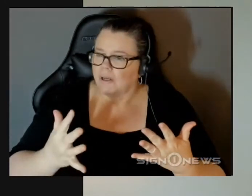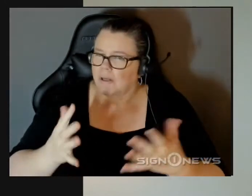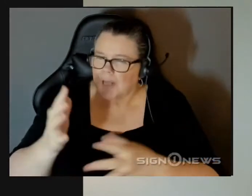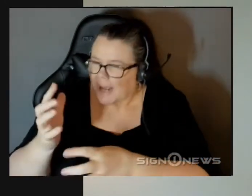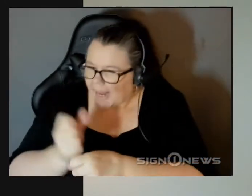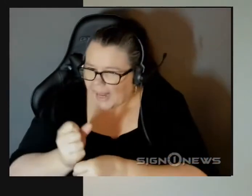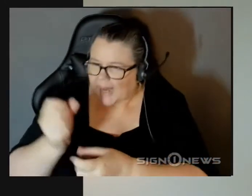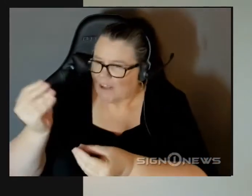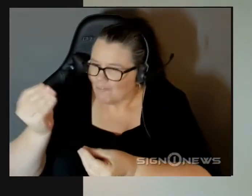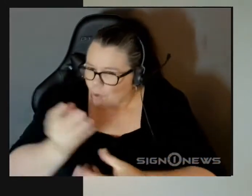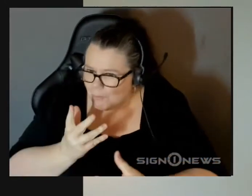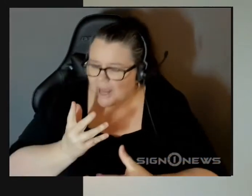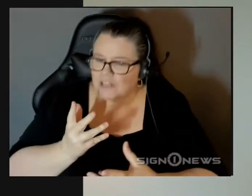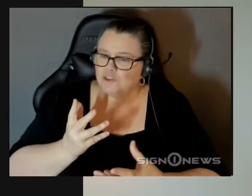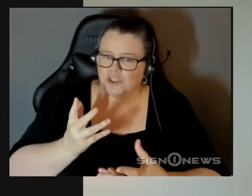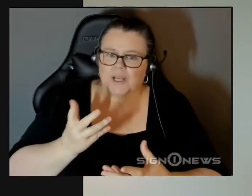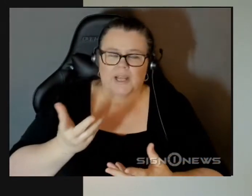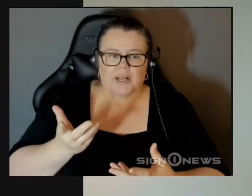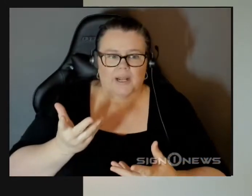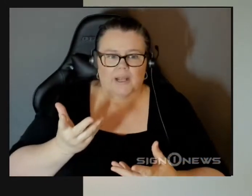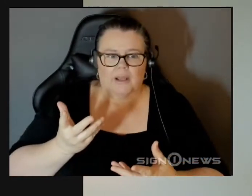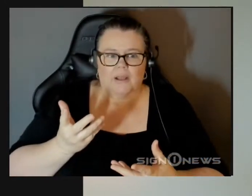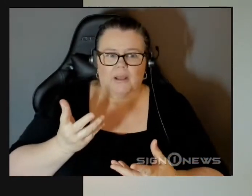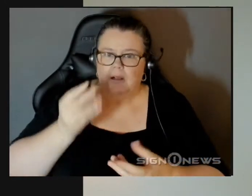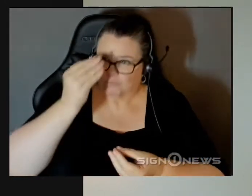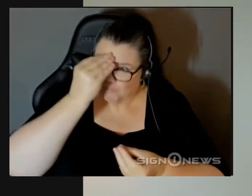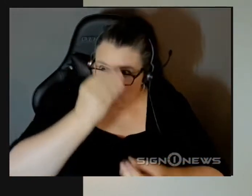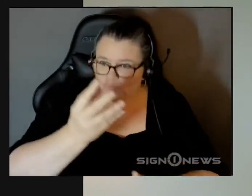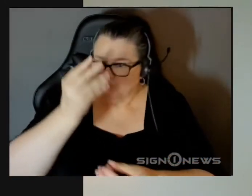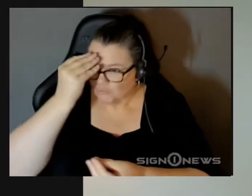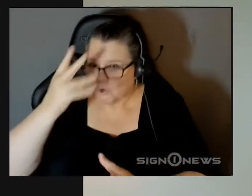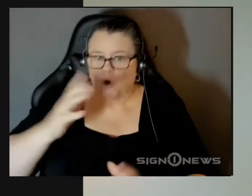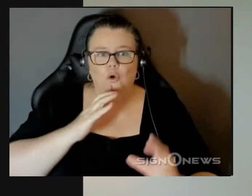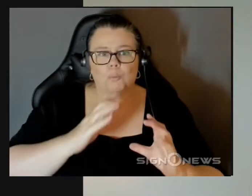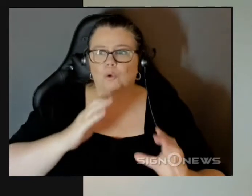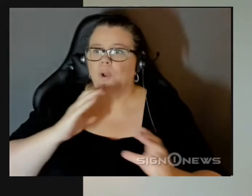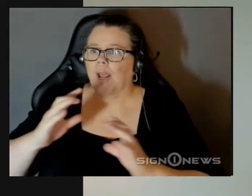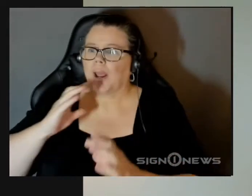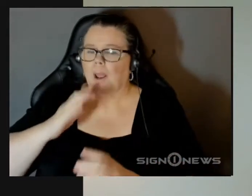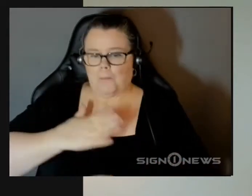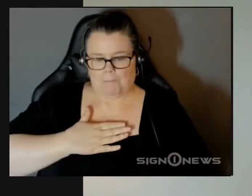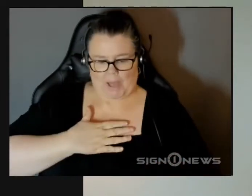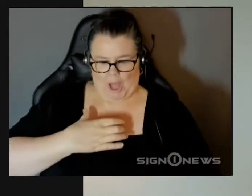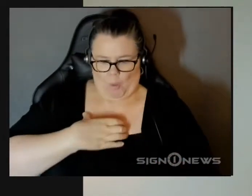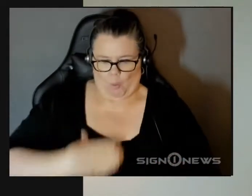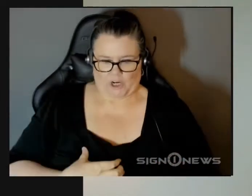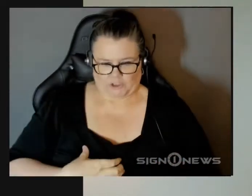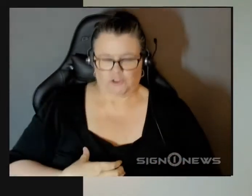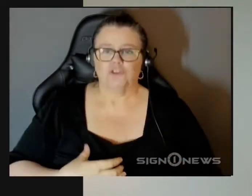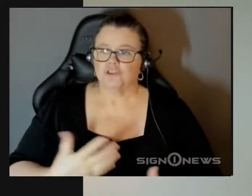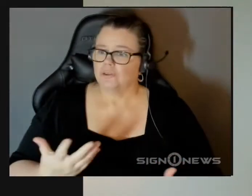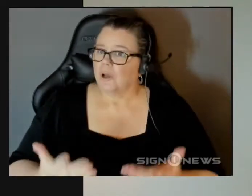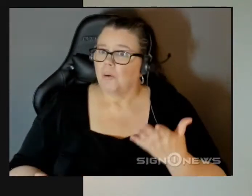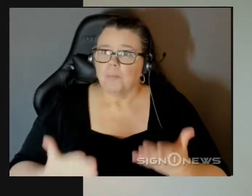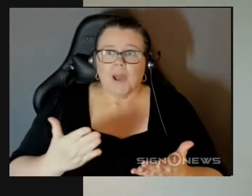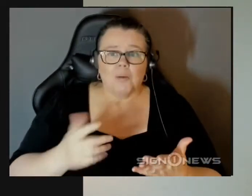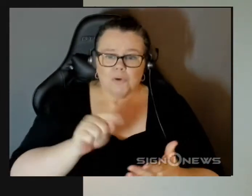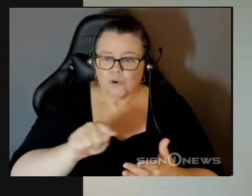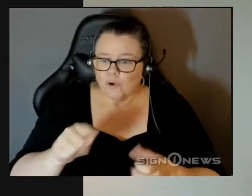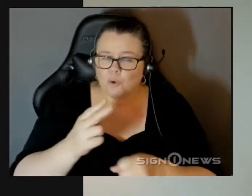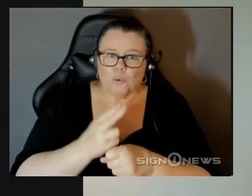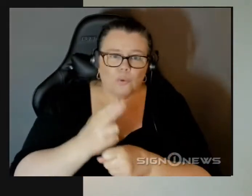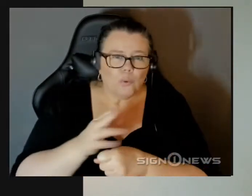you, communicate those wishes to others. And you might use a variety of people to do that: family, friends, other